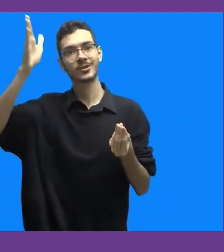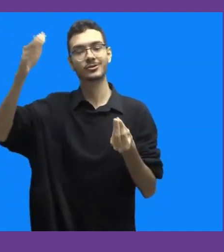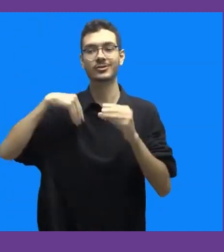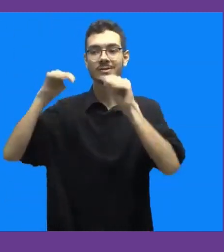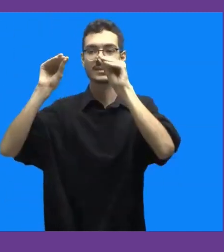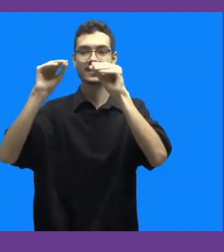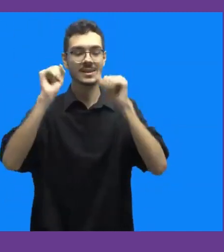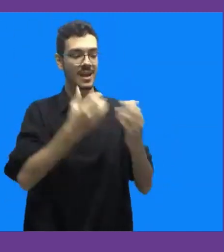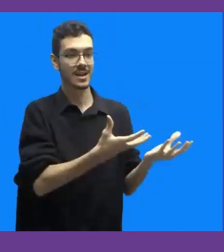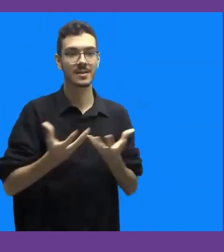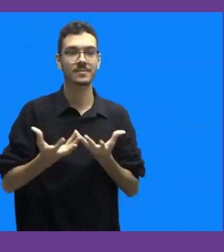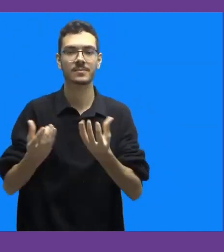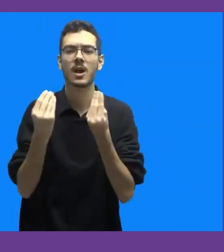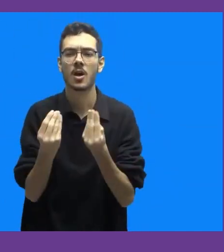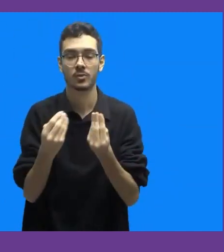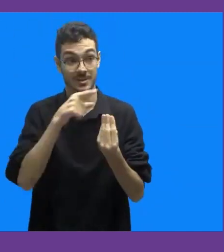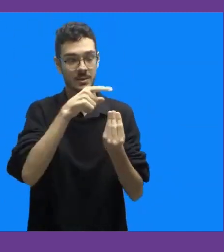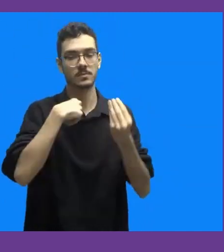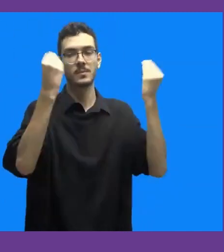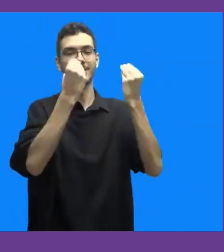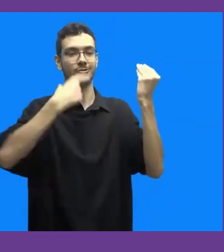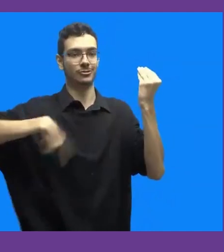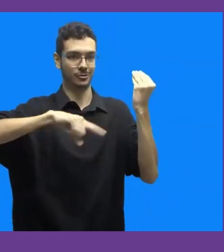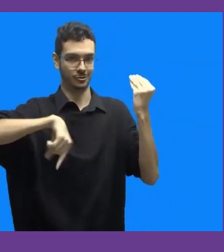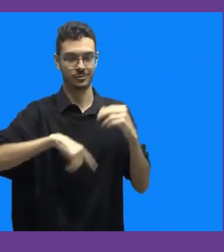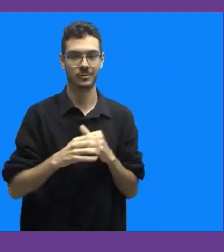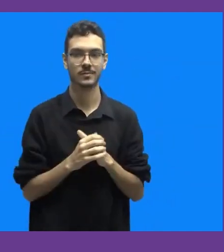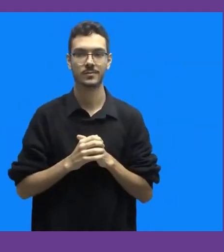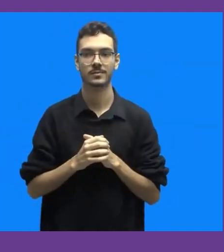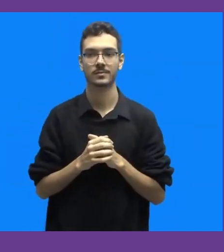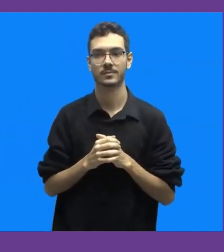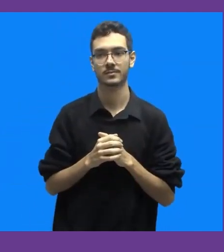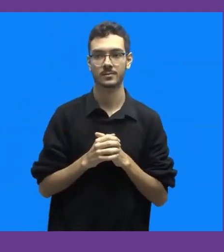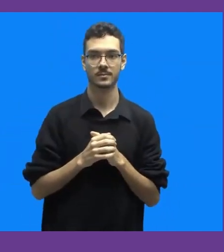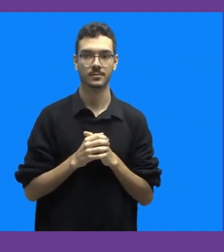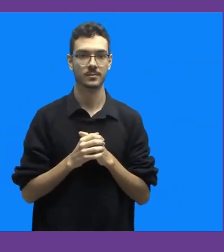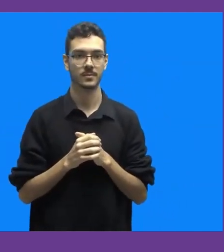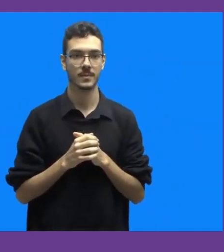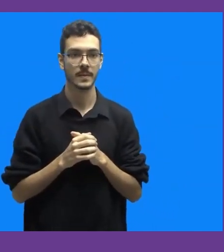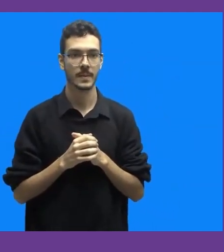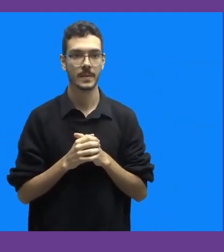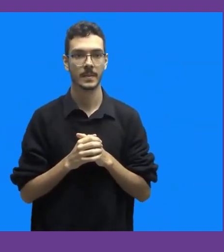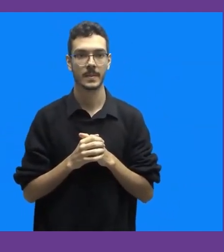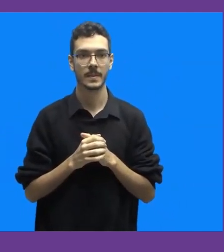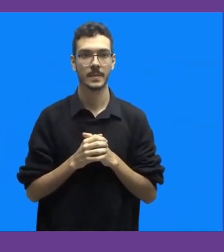are being done, and I think there's very strong attempts, very robust attempts